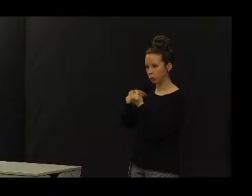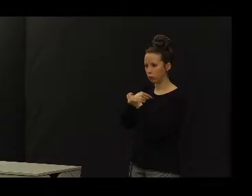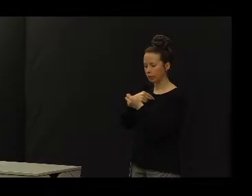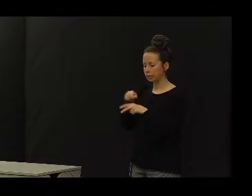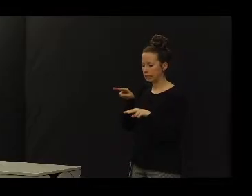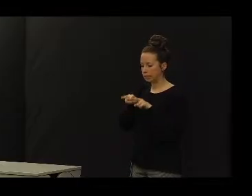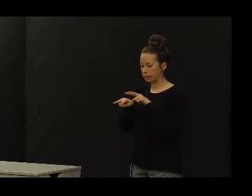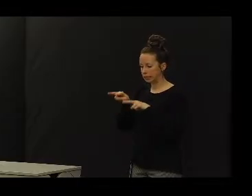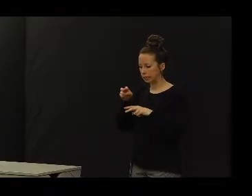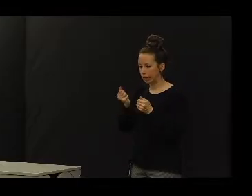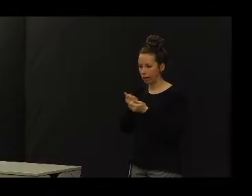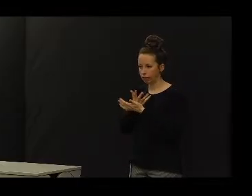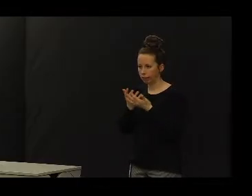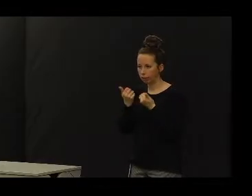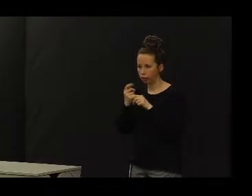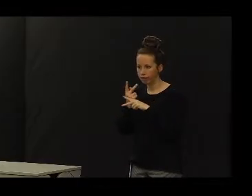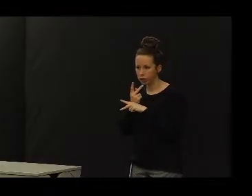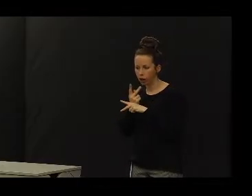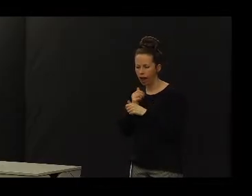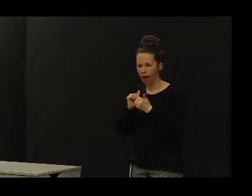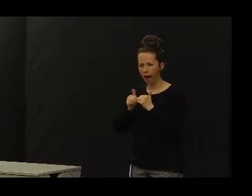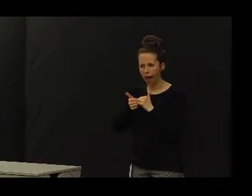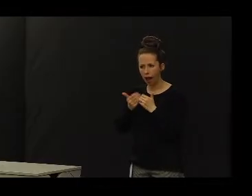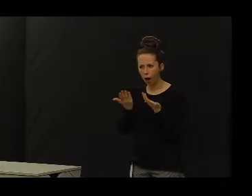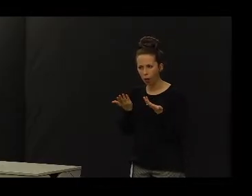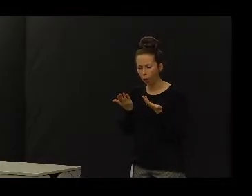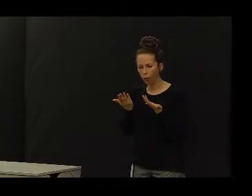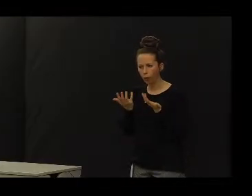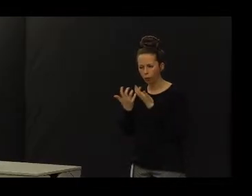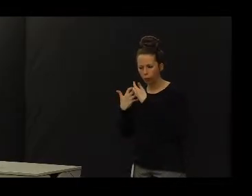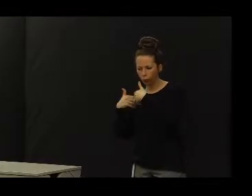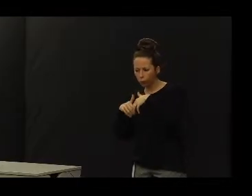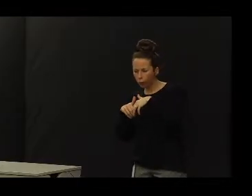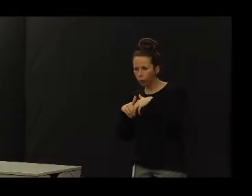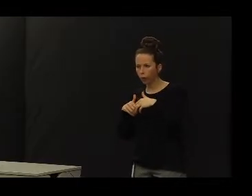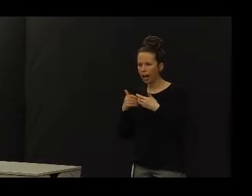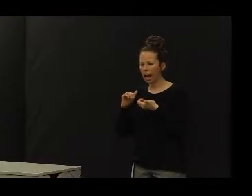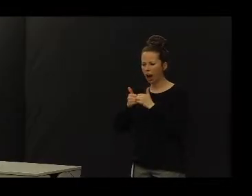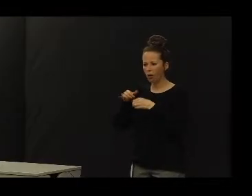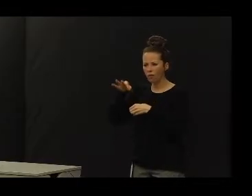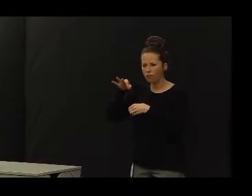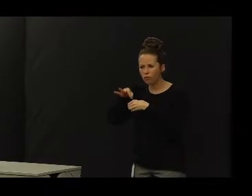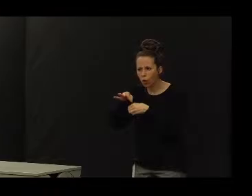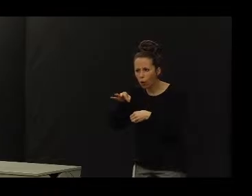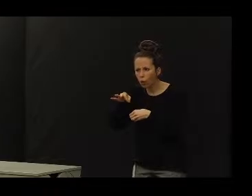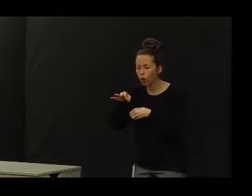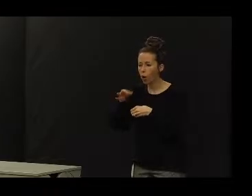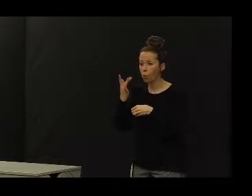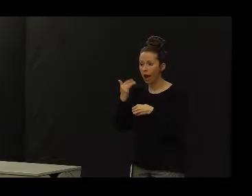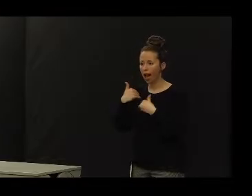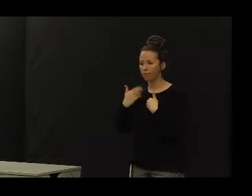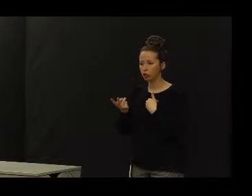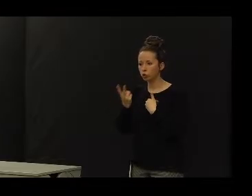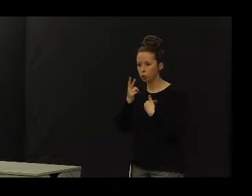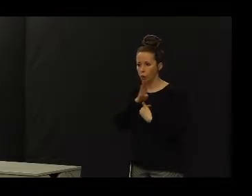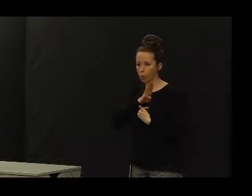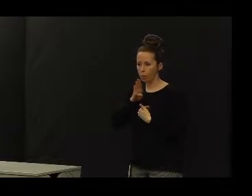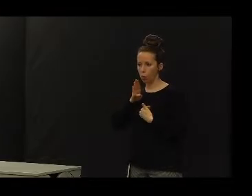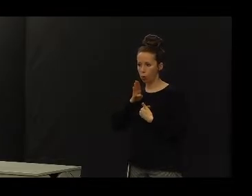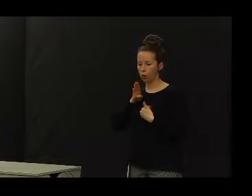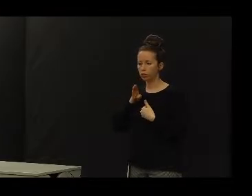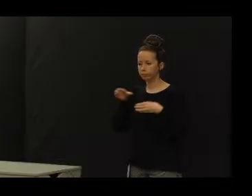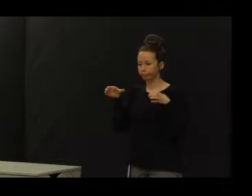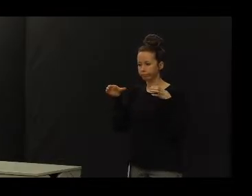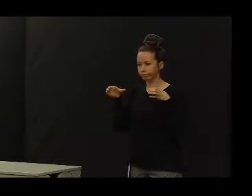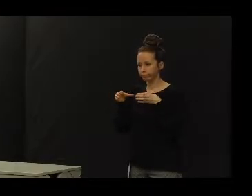everything and try to figure out how this was going to work, how voting was going to work, because we have two boards essentially in the same